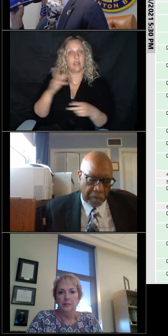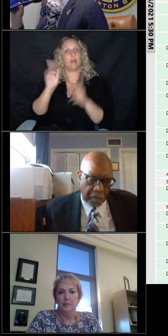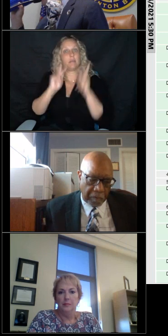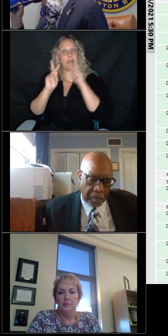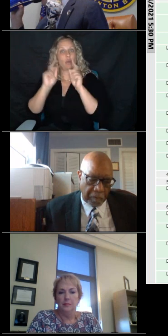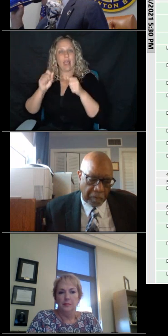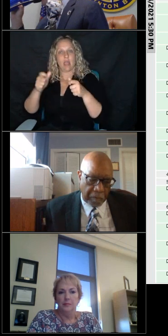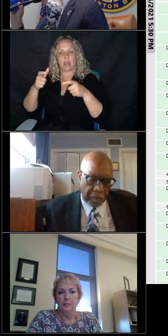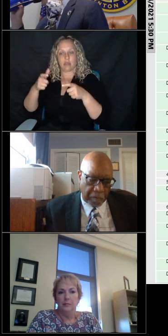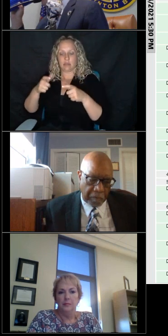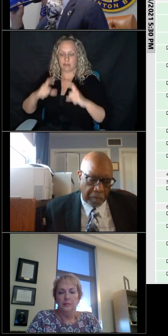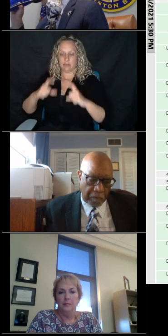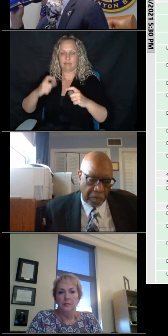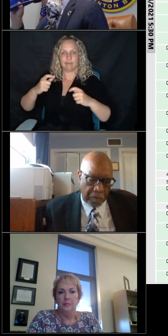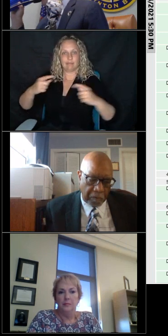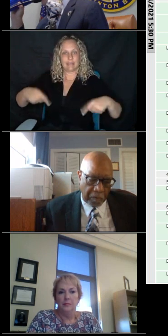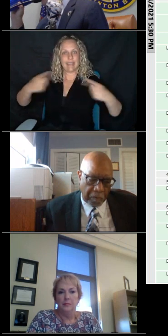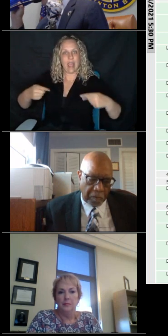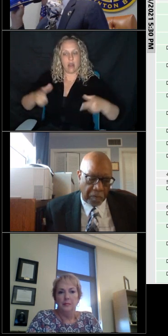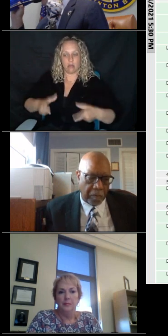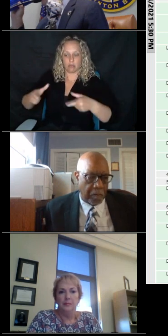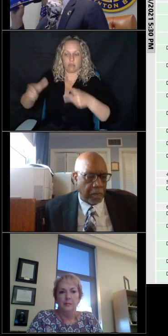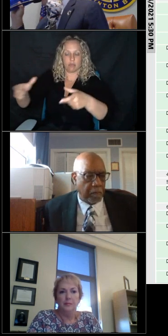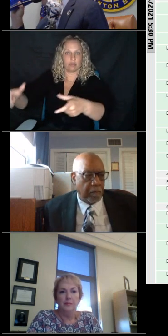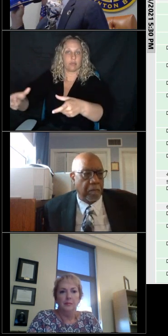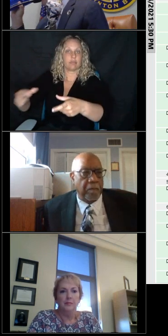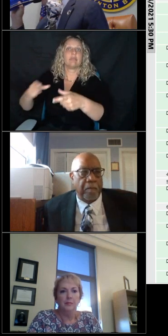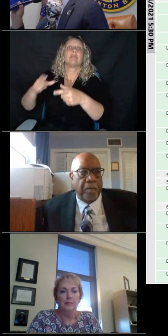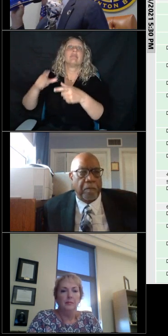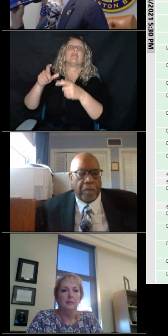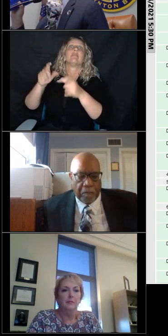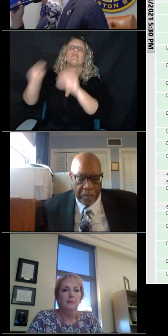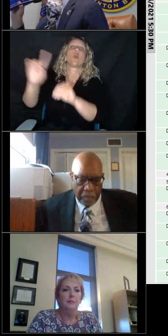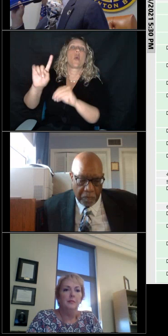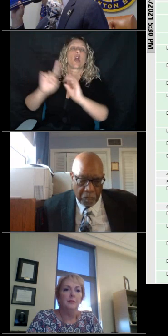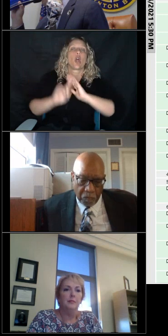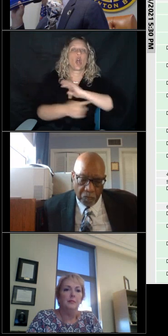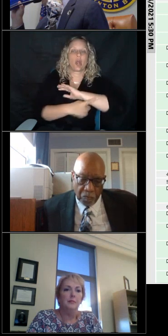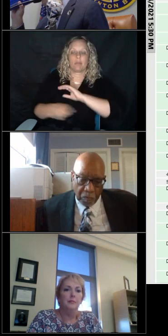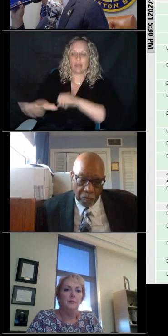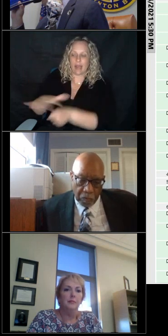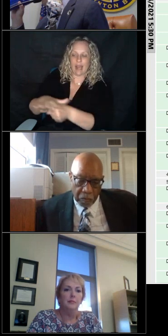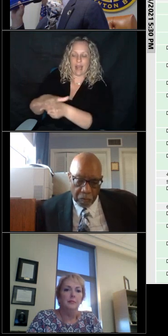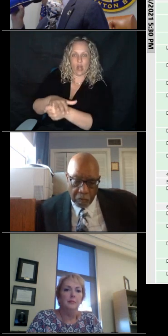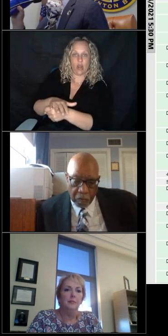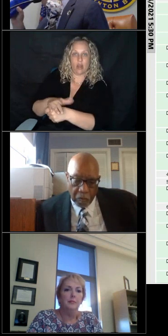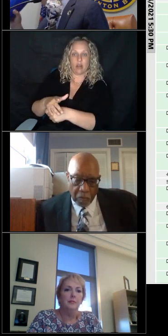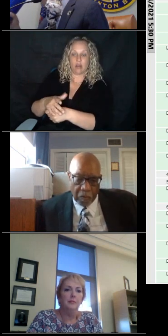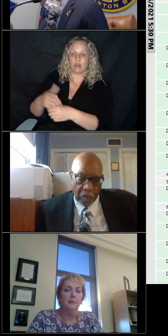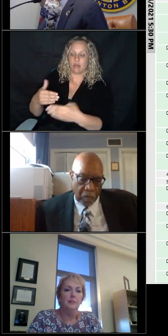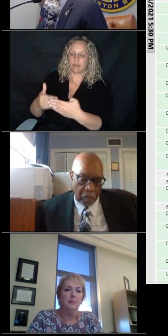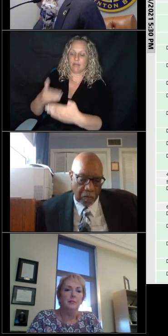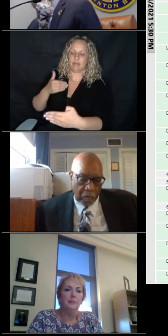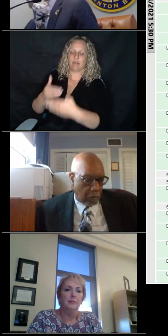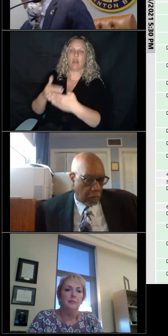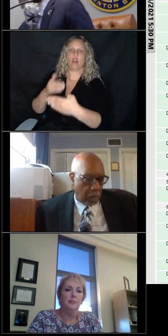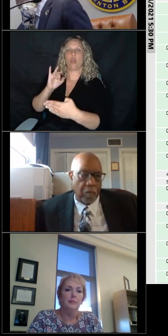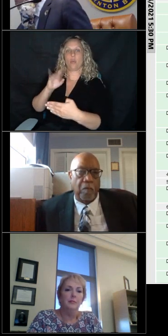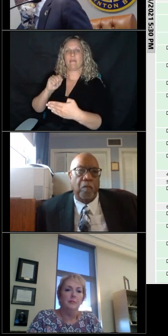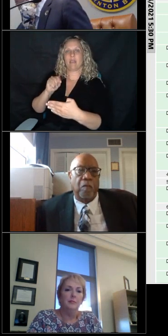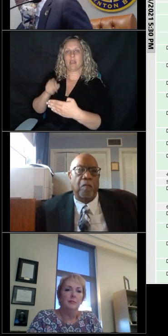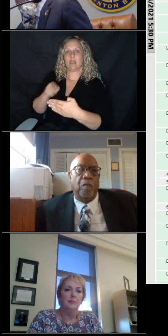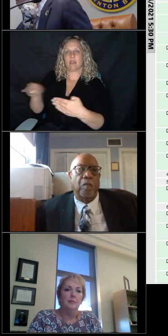tires, passenger car tires, with or without rims at the curb. And tires must be placed at the edge of the road at least 3 feet away from your garbage cart or